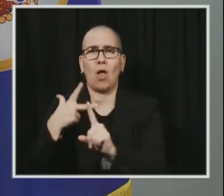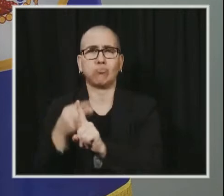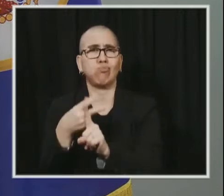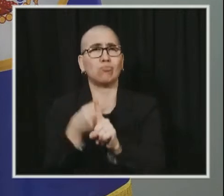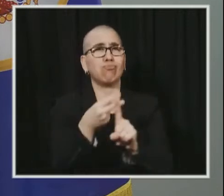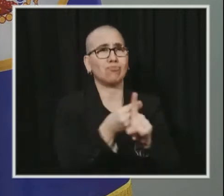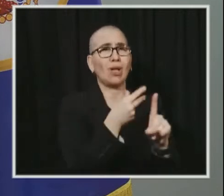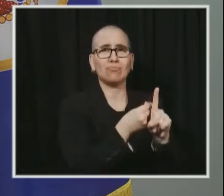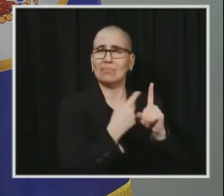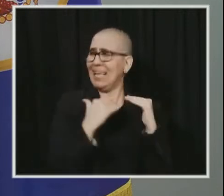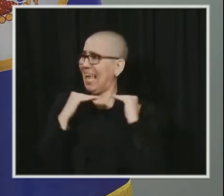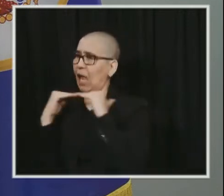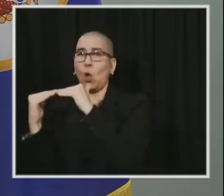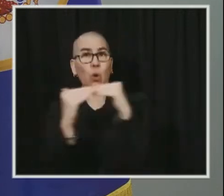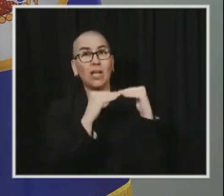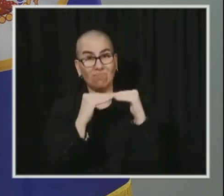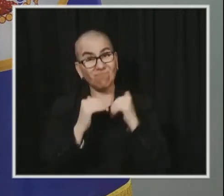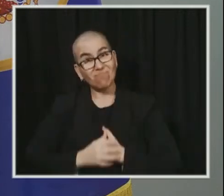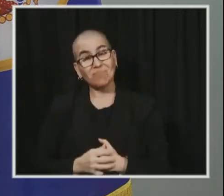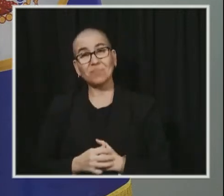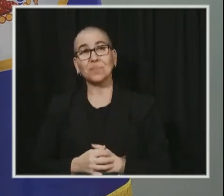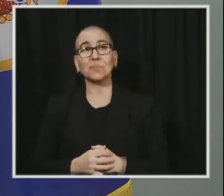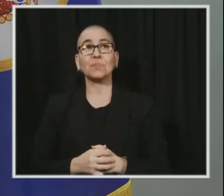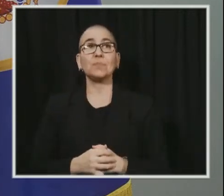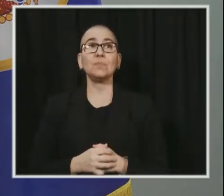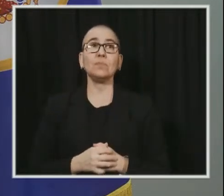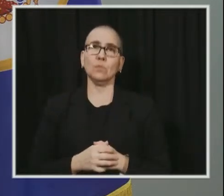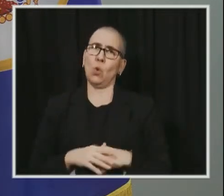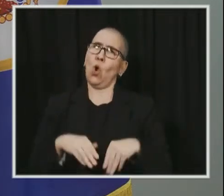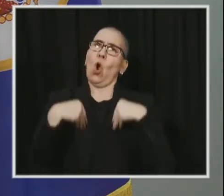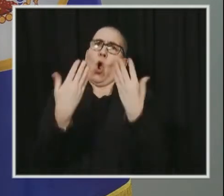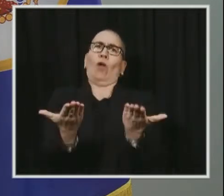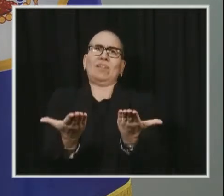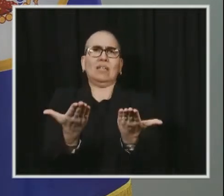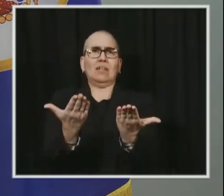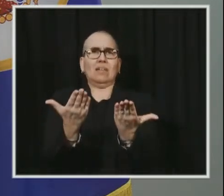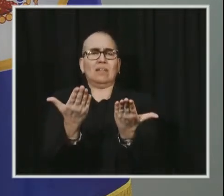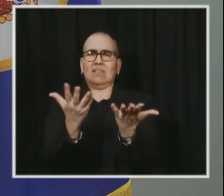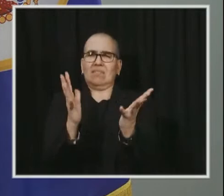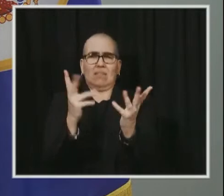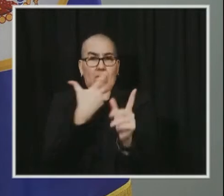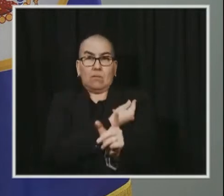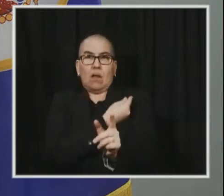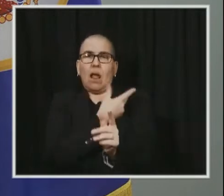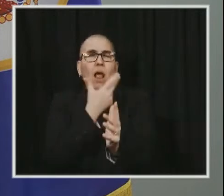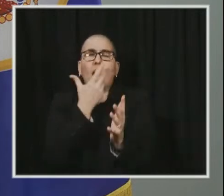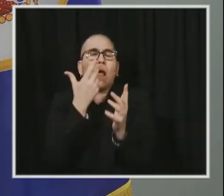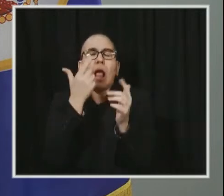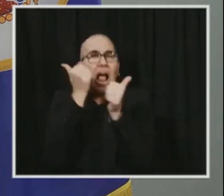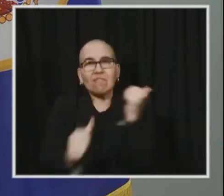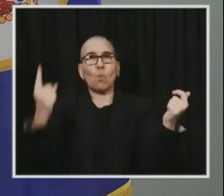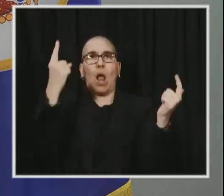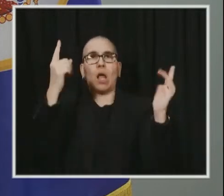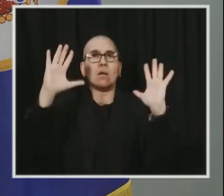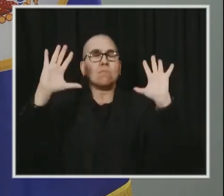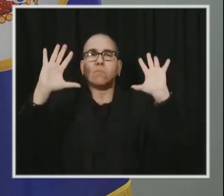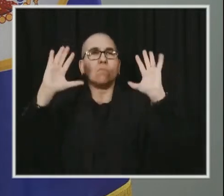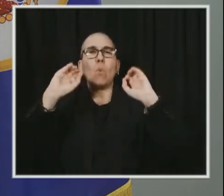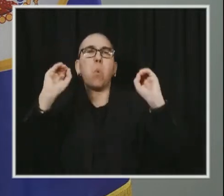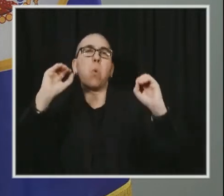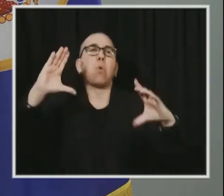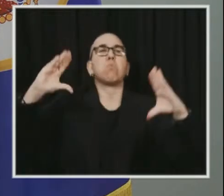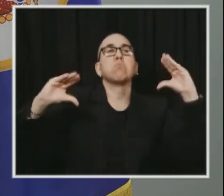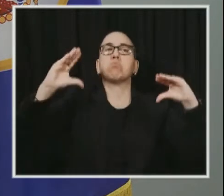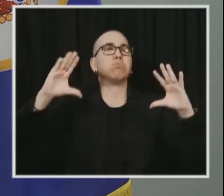how important it is to offer vaccination to every Minnesotan, and we know what a hardship and what a toll COVID-19 has